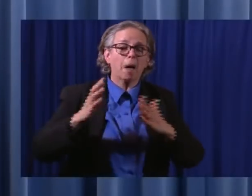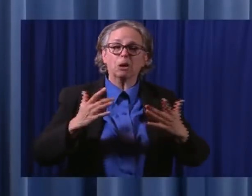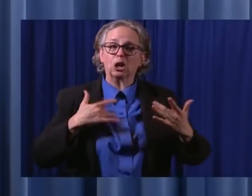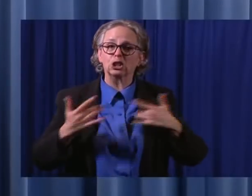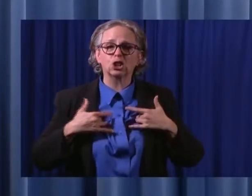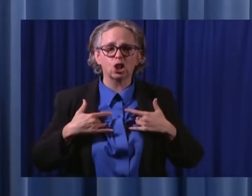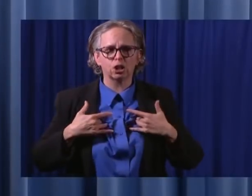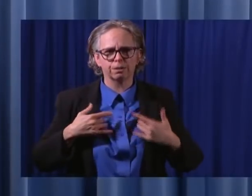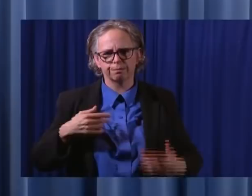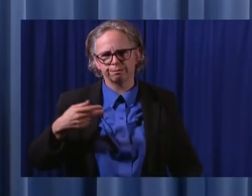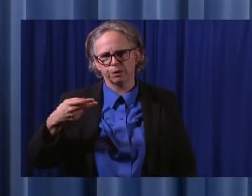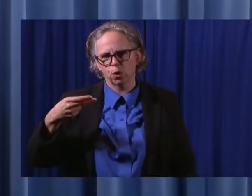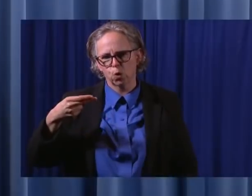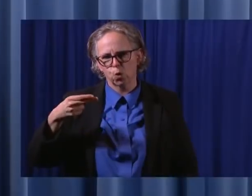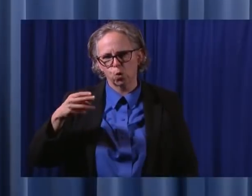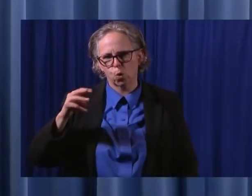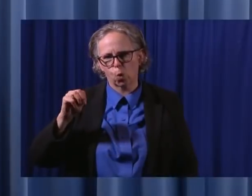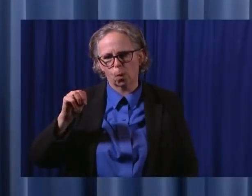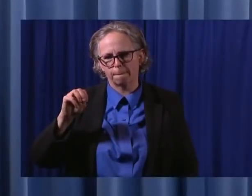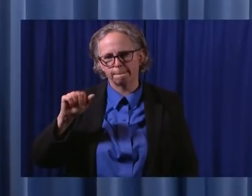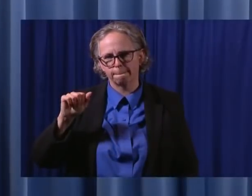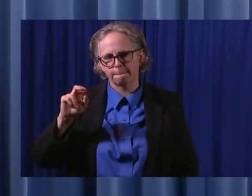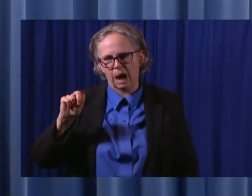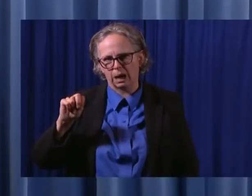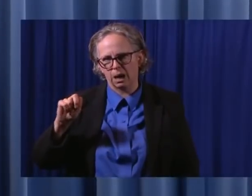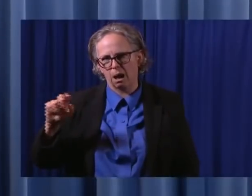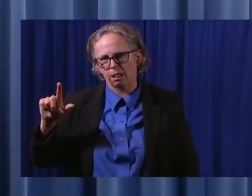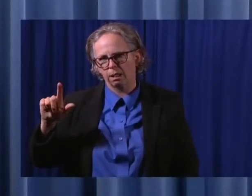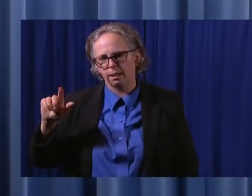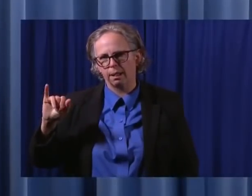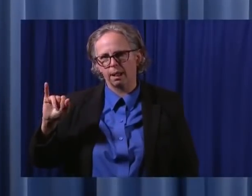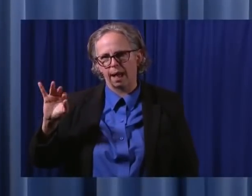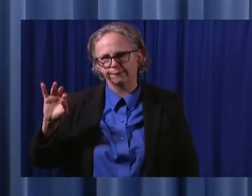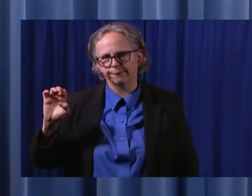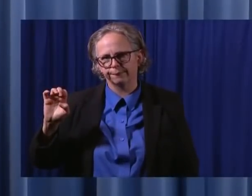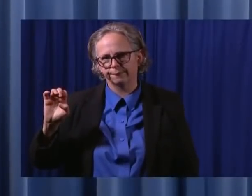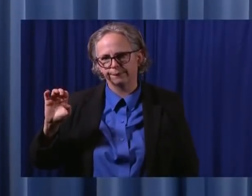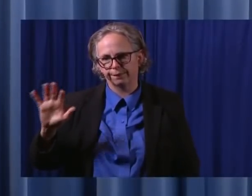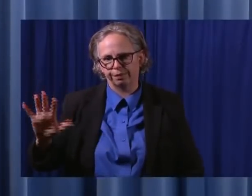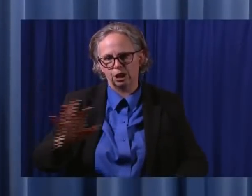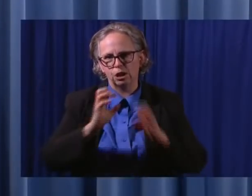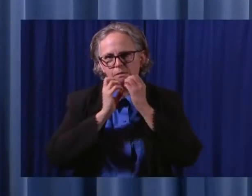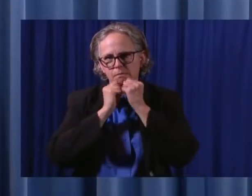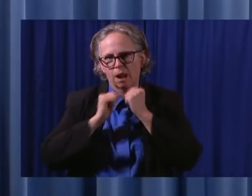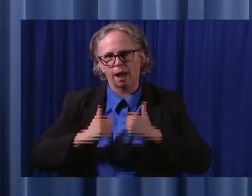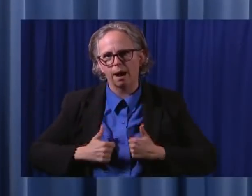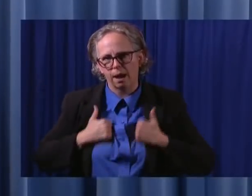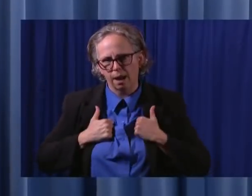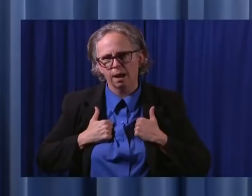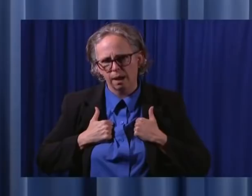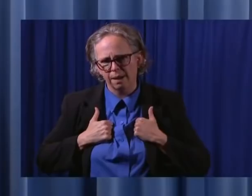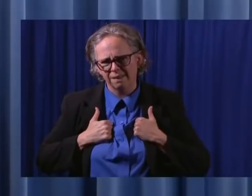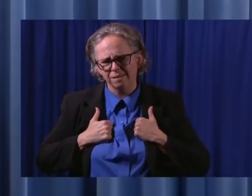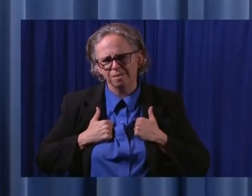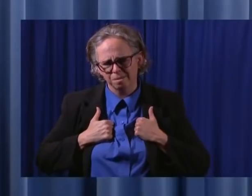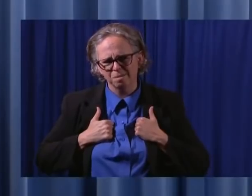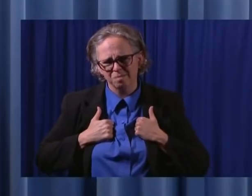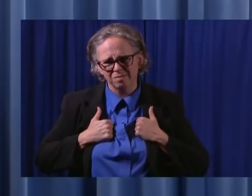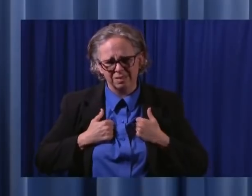protecting people. So what we are seeing in Montgomery County, what we're seeing in Hamilton